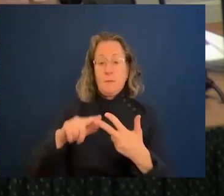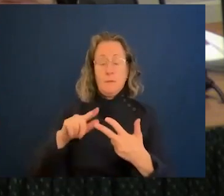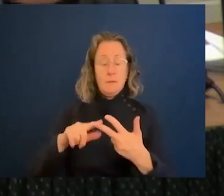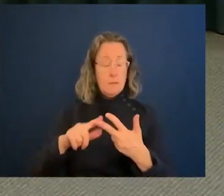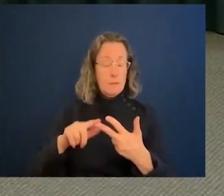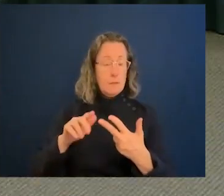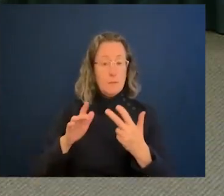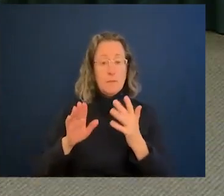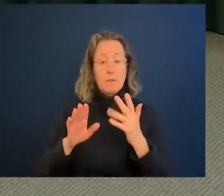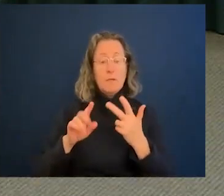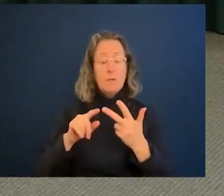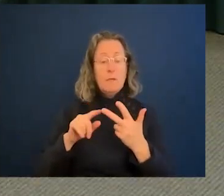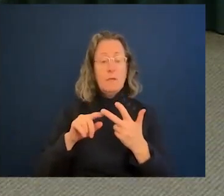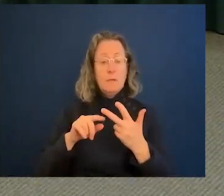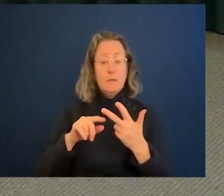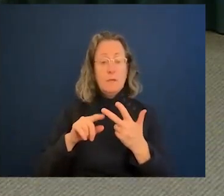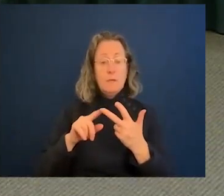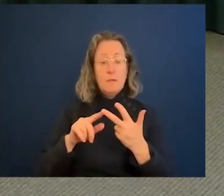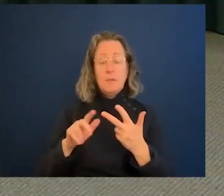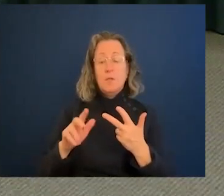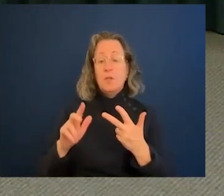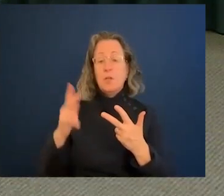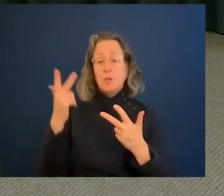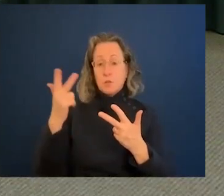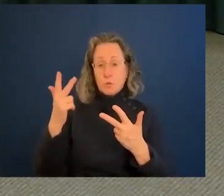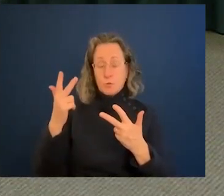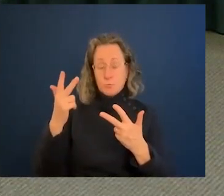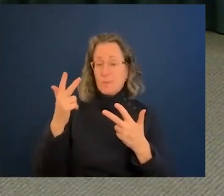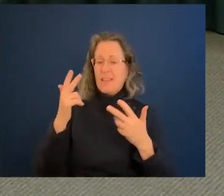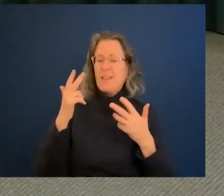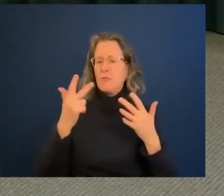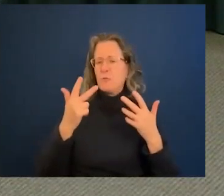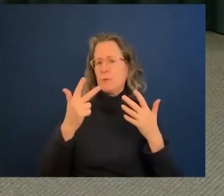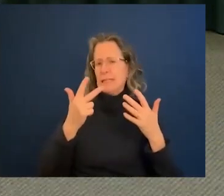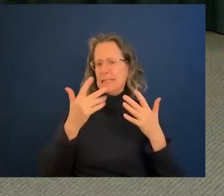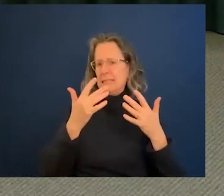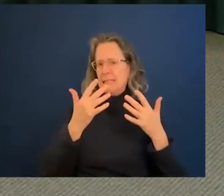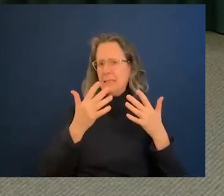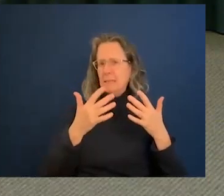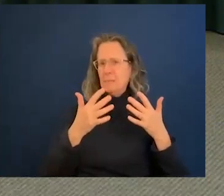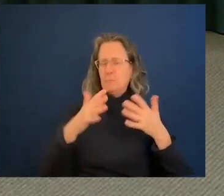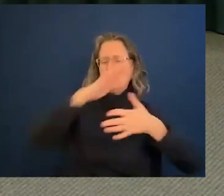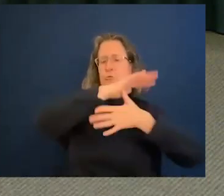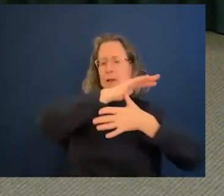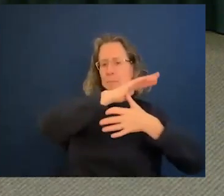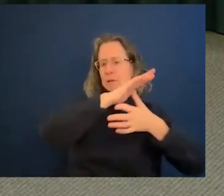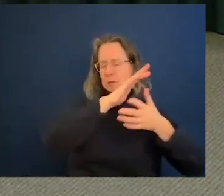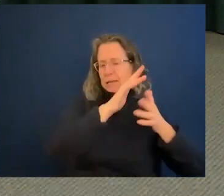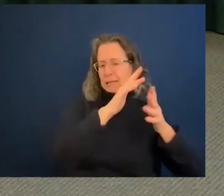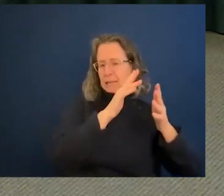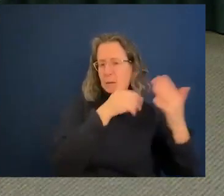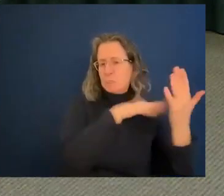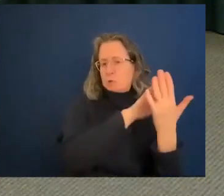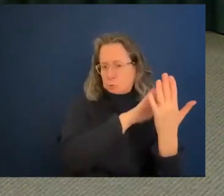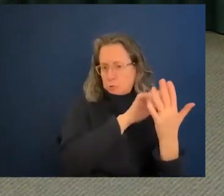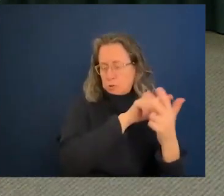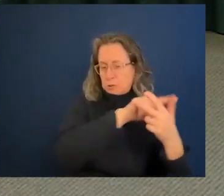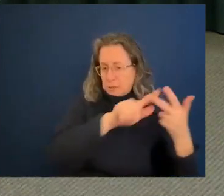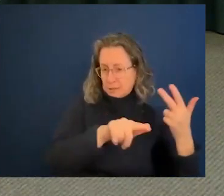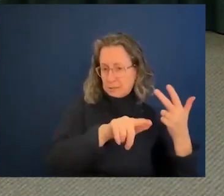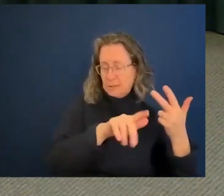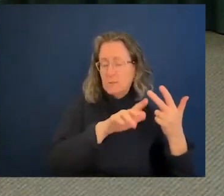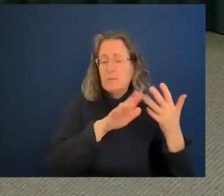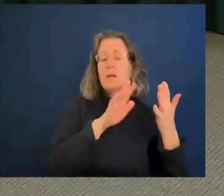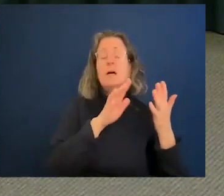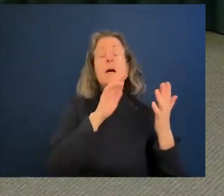from those three primary Solutions and presenting that together with information to the select board